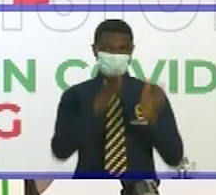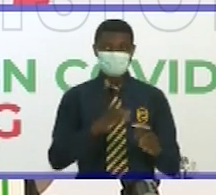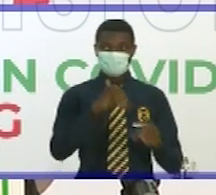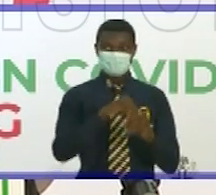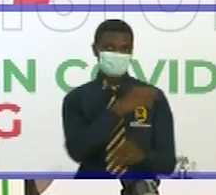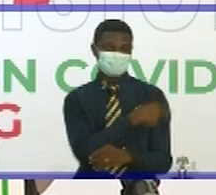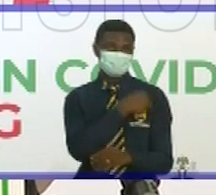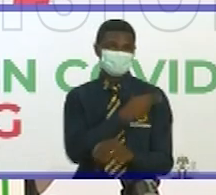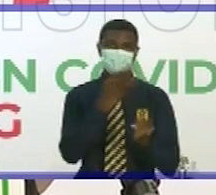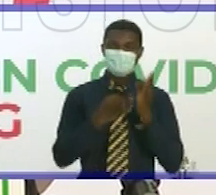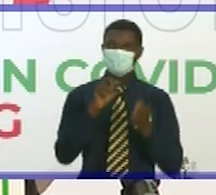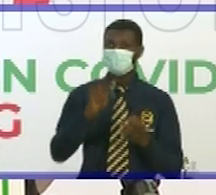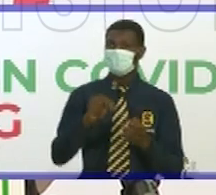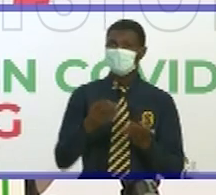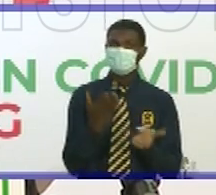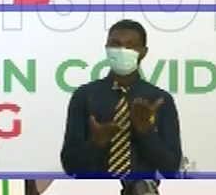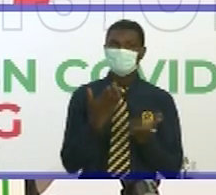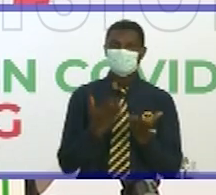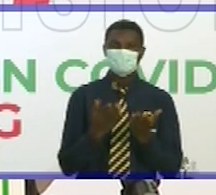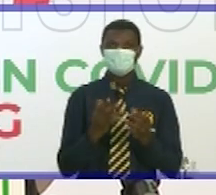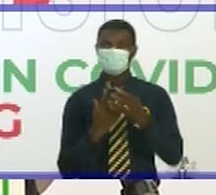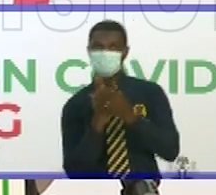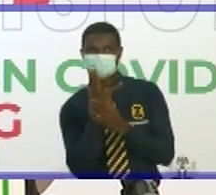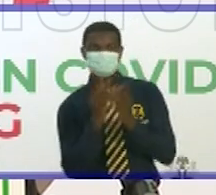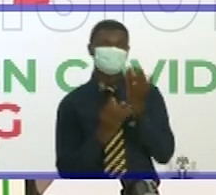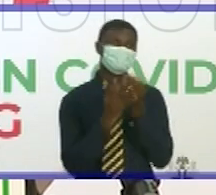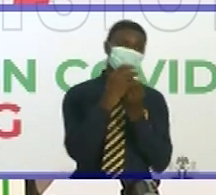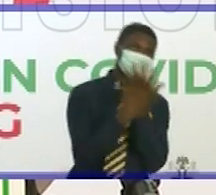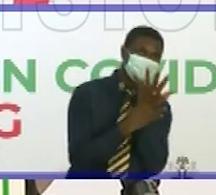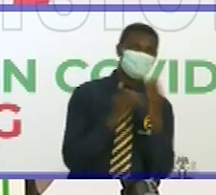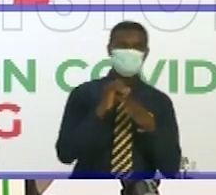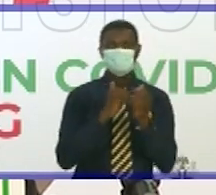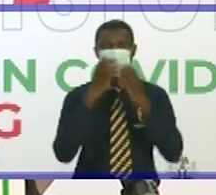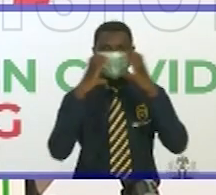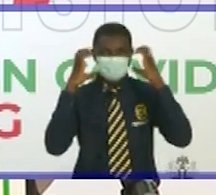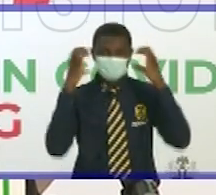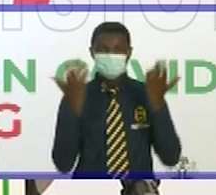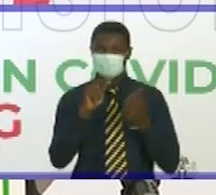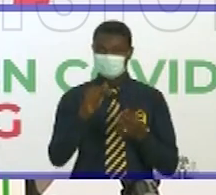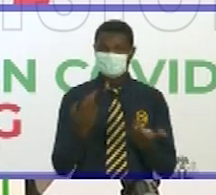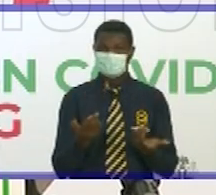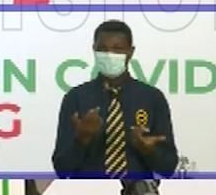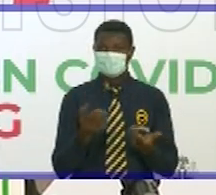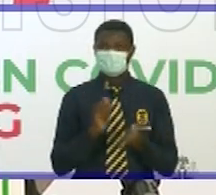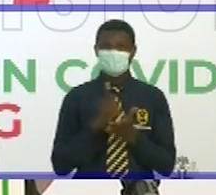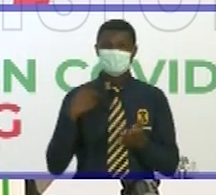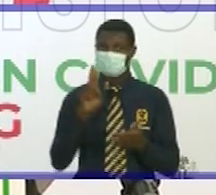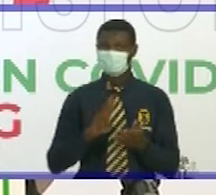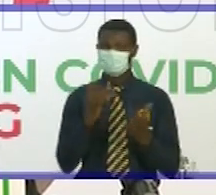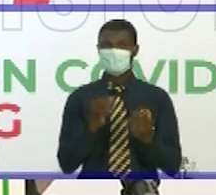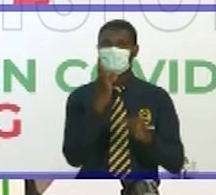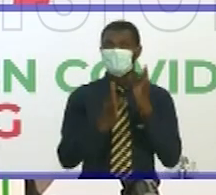to ba need boya gloves gone abi face mask itant ti wan lo ba yin sin to ba si